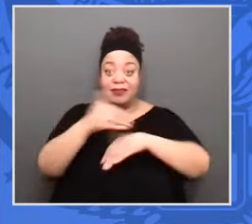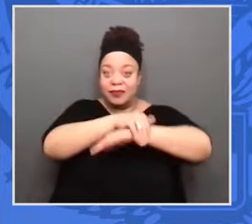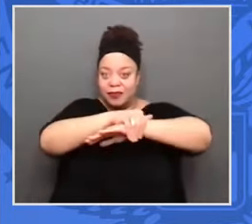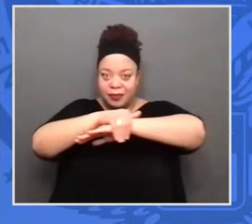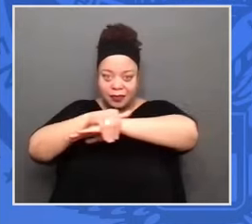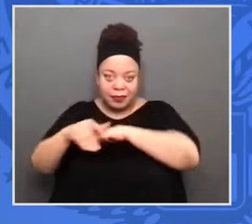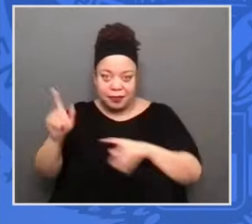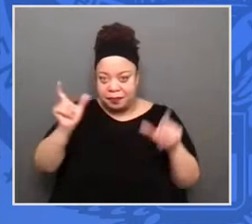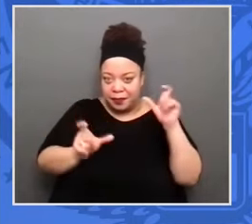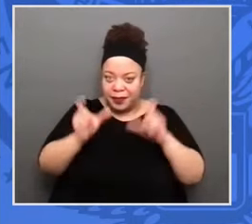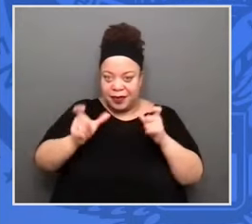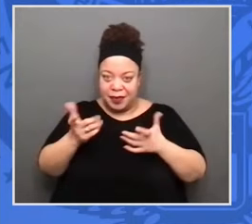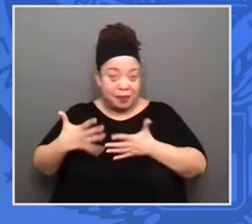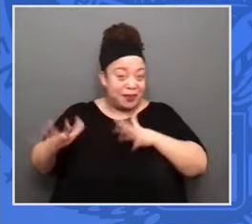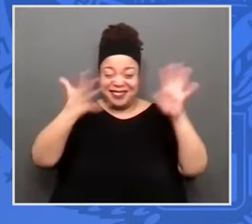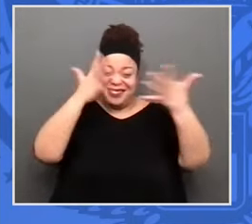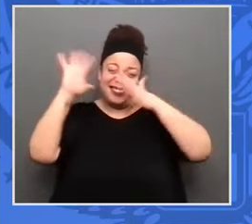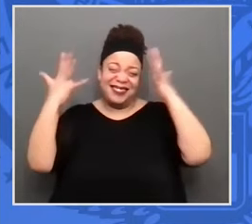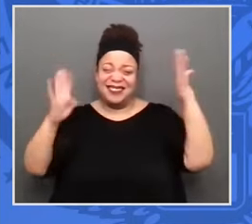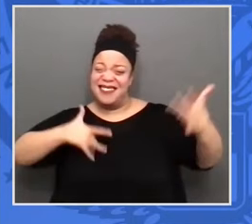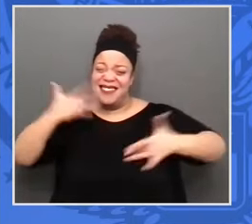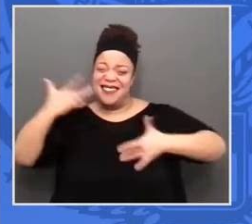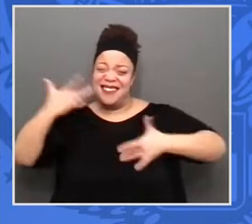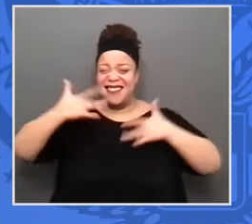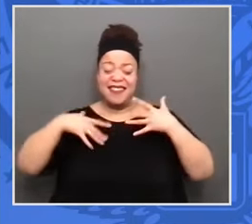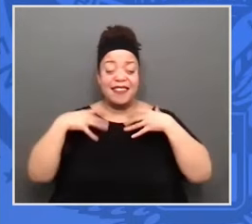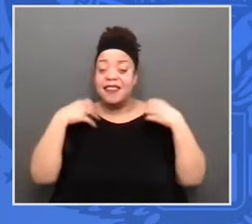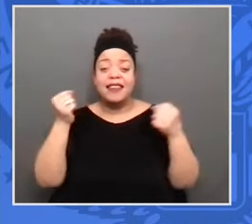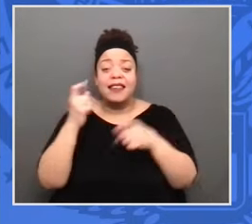their shift change. This is my quest.